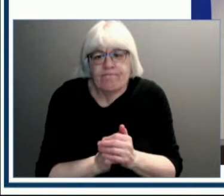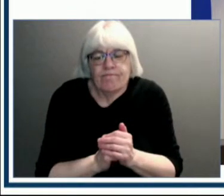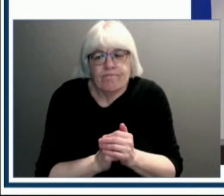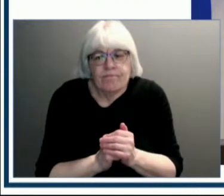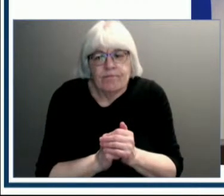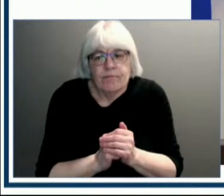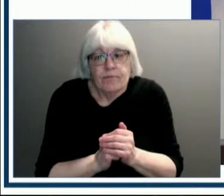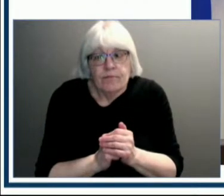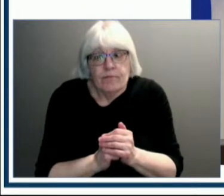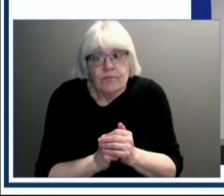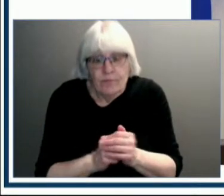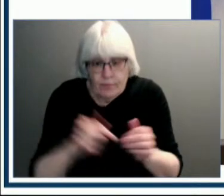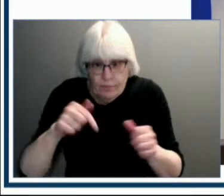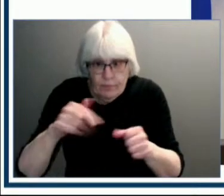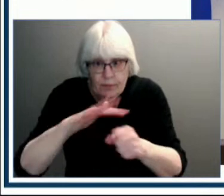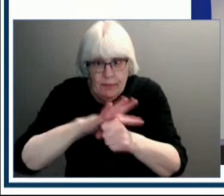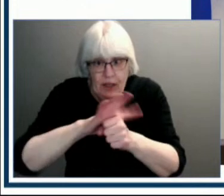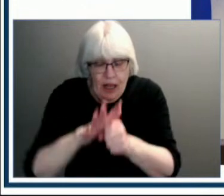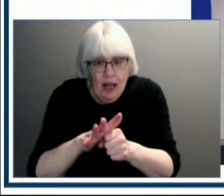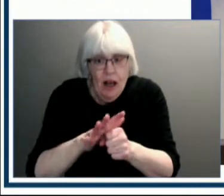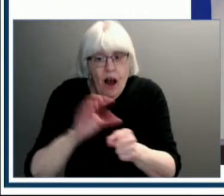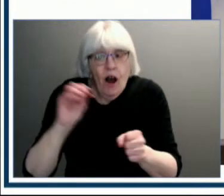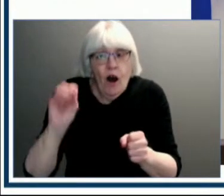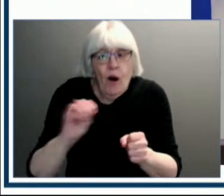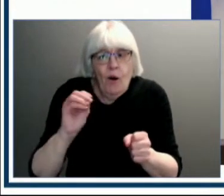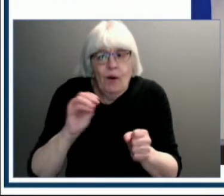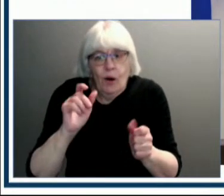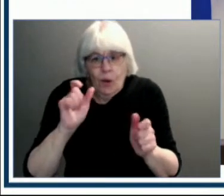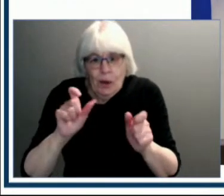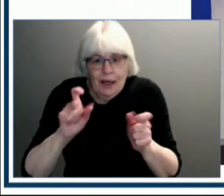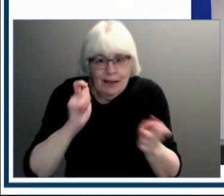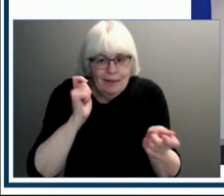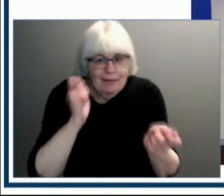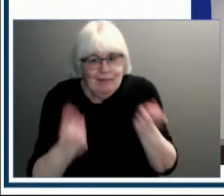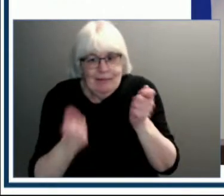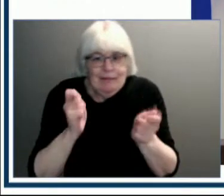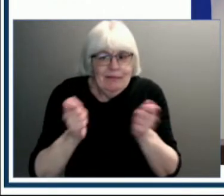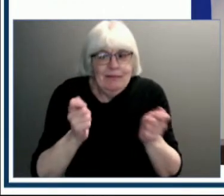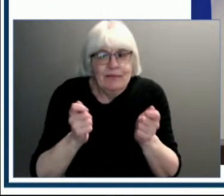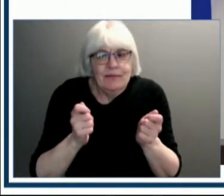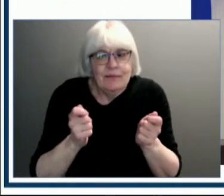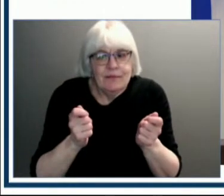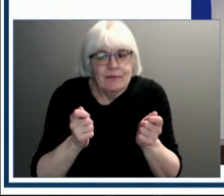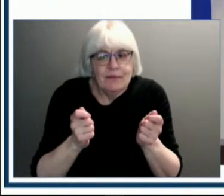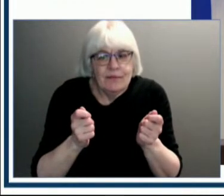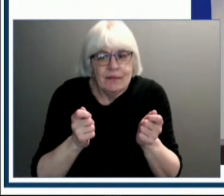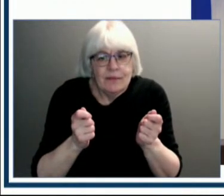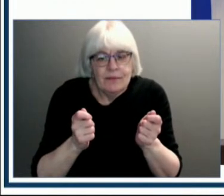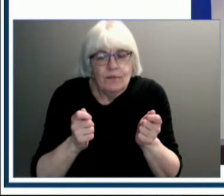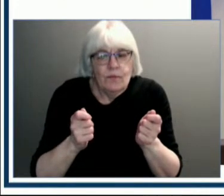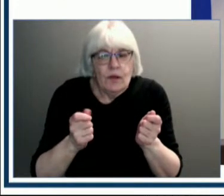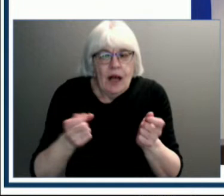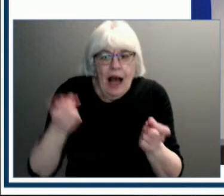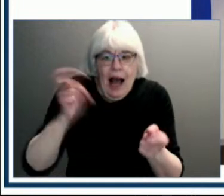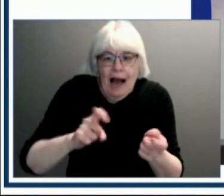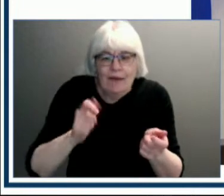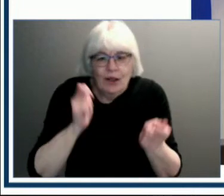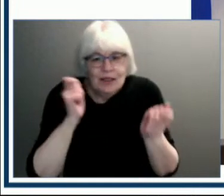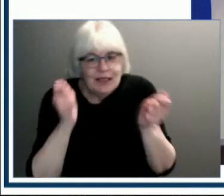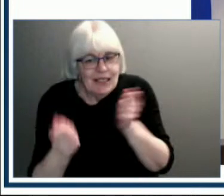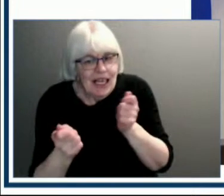has shown people you have to be nimble. You have to be able to adapt and change as the facts in front of